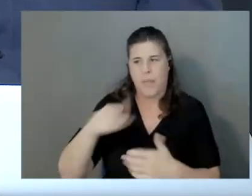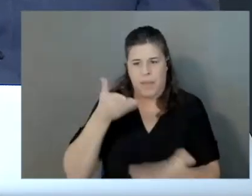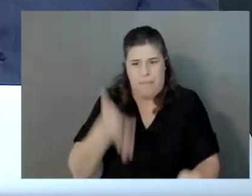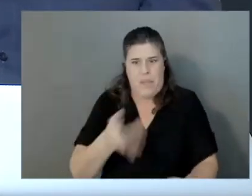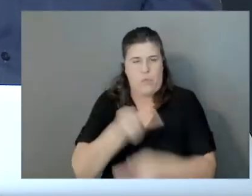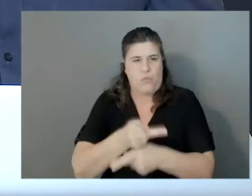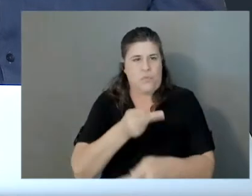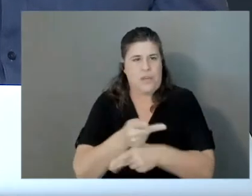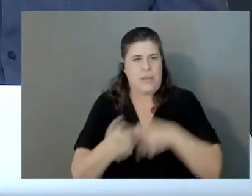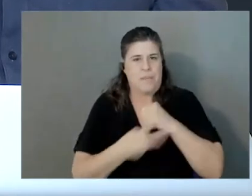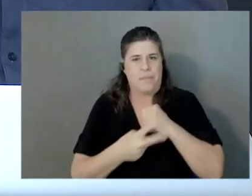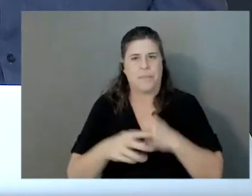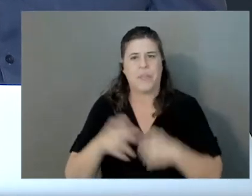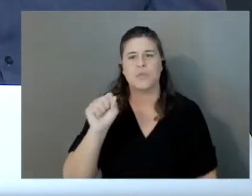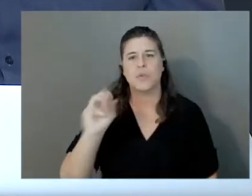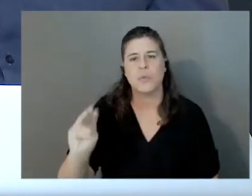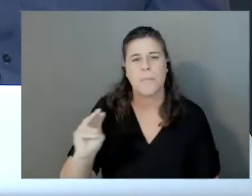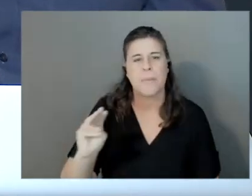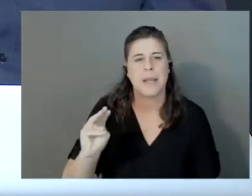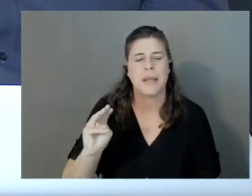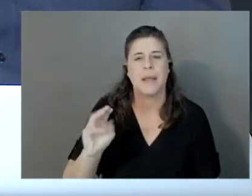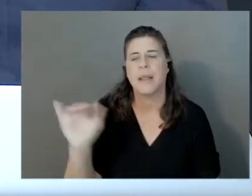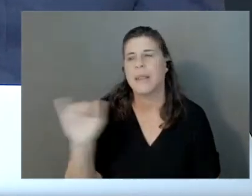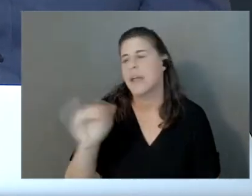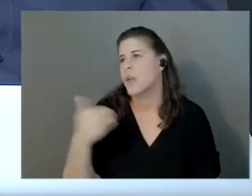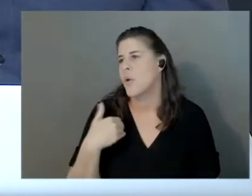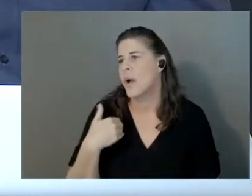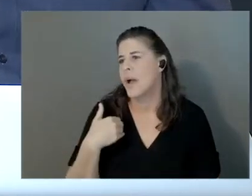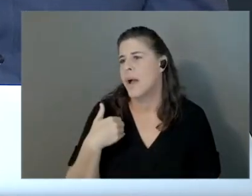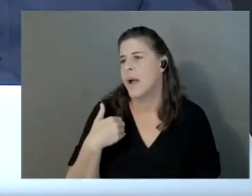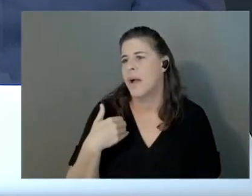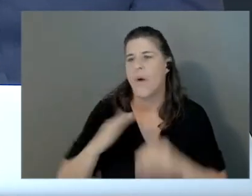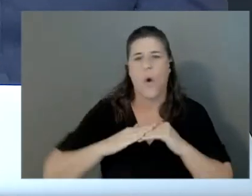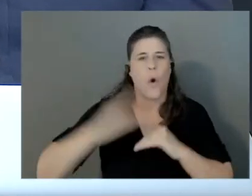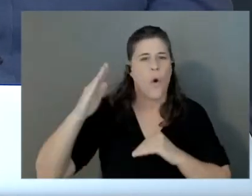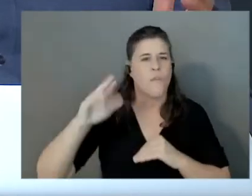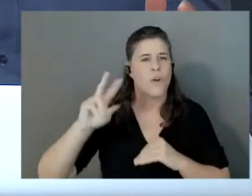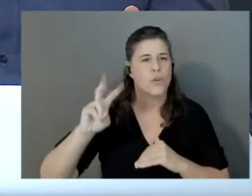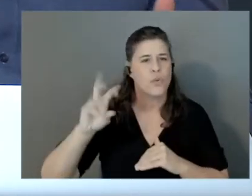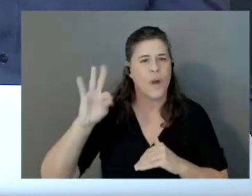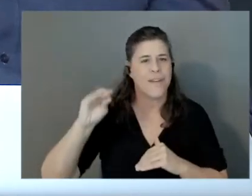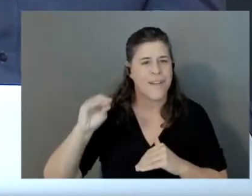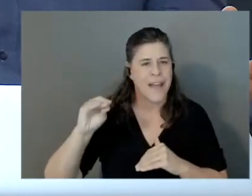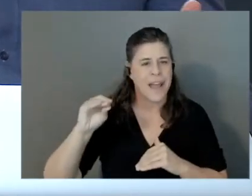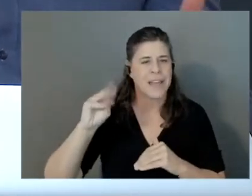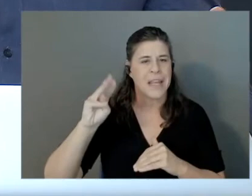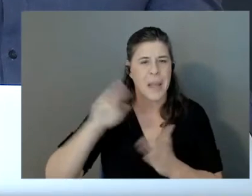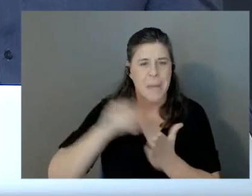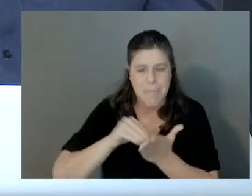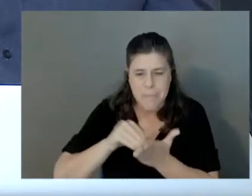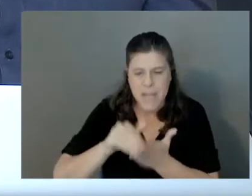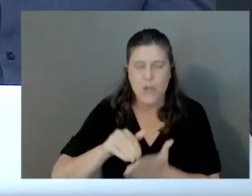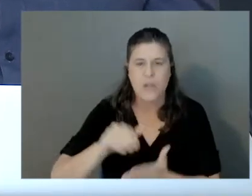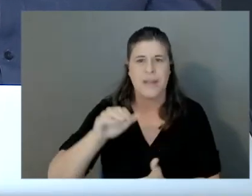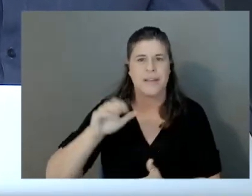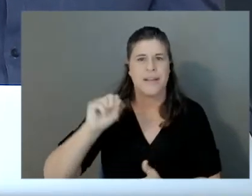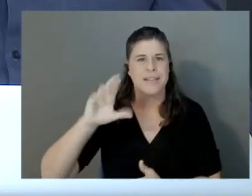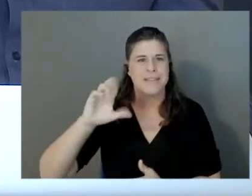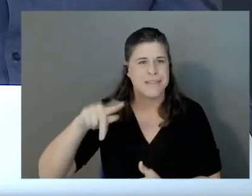Social media platforms, like you have more than 290 million Snapchatters putting billions of snaps every